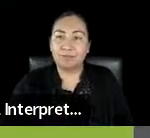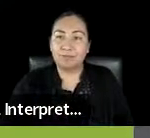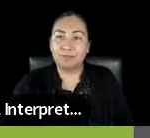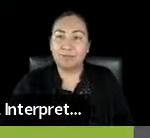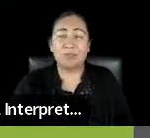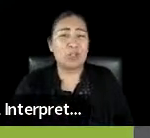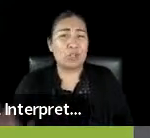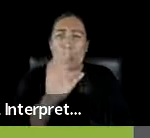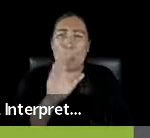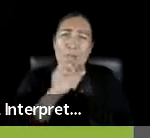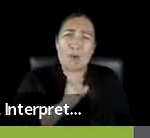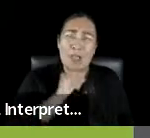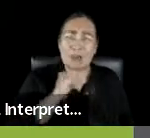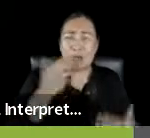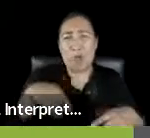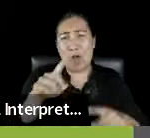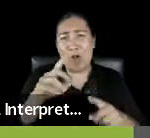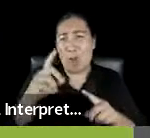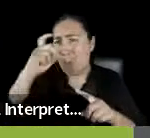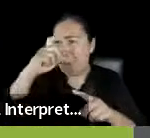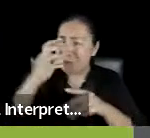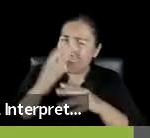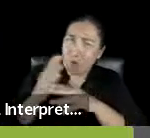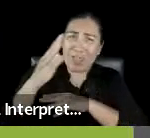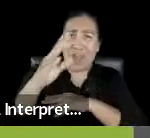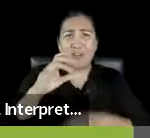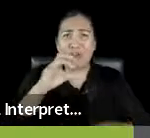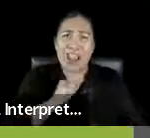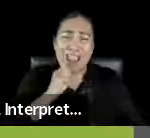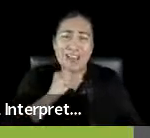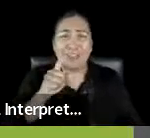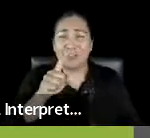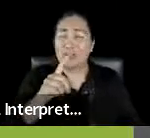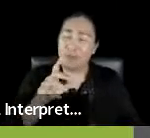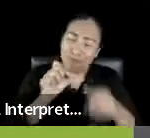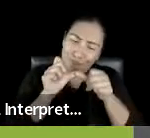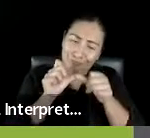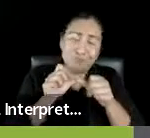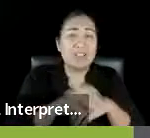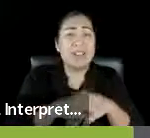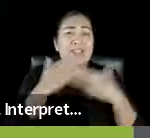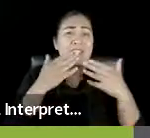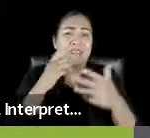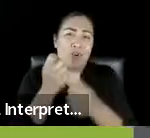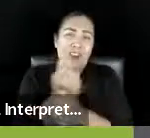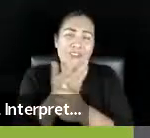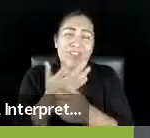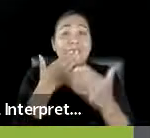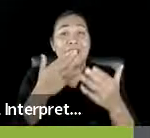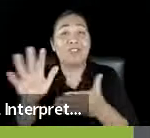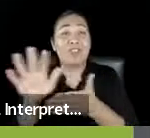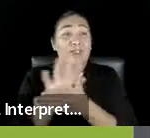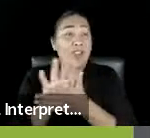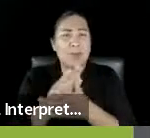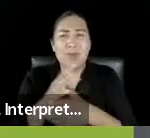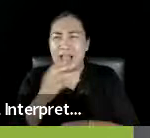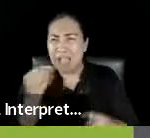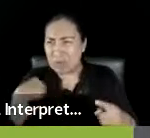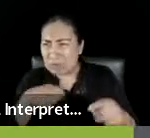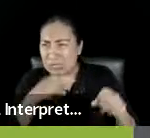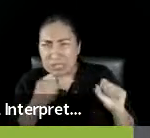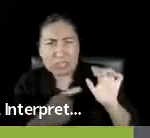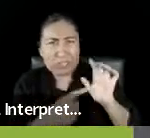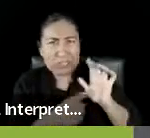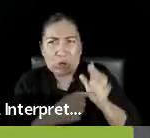your age, just wiser beyond your years. So you just hang in there, kiddo, and thanks for everything. Thanks for the film. And are we able to show